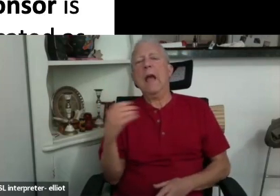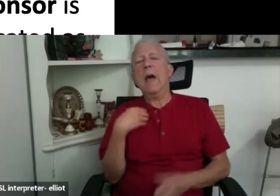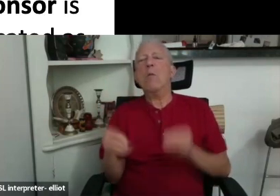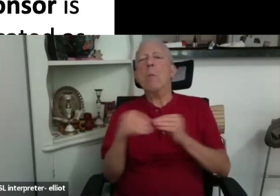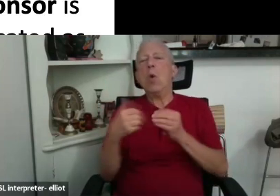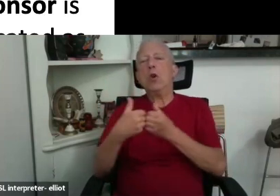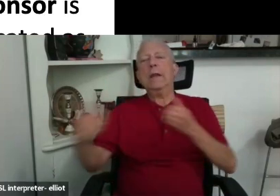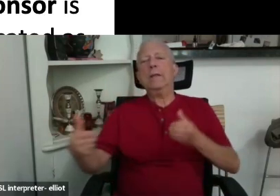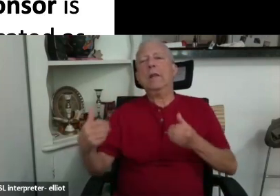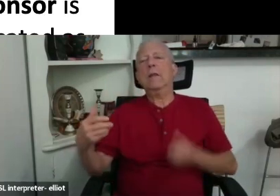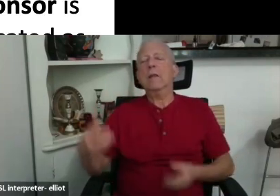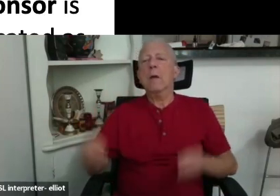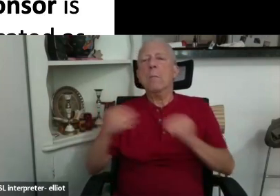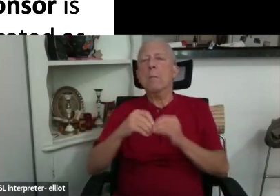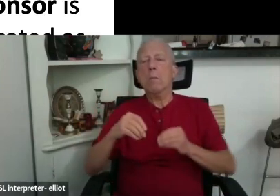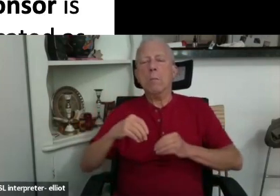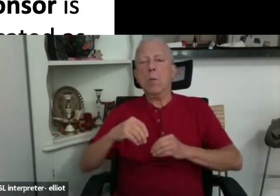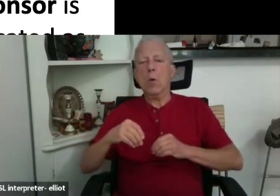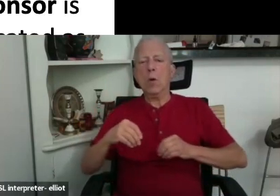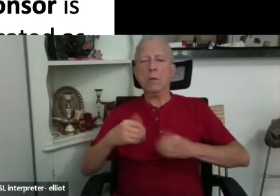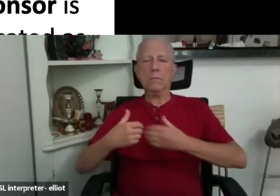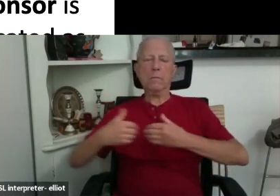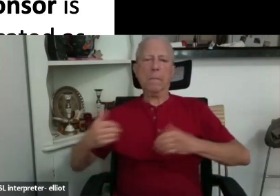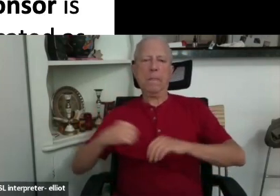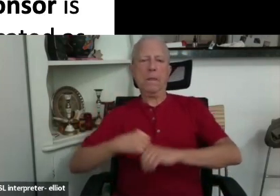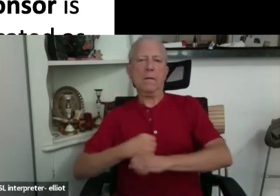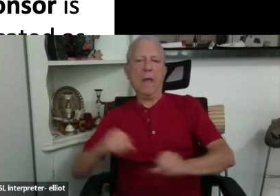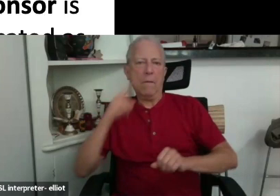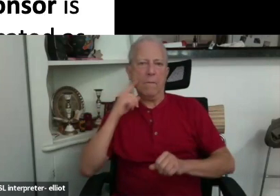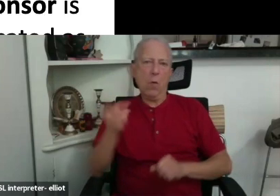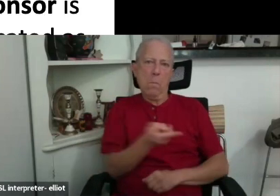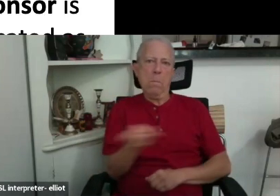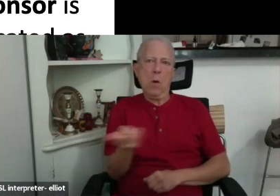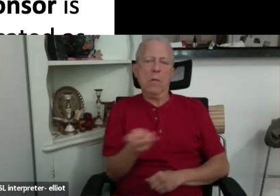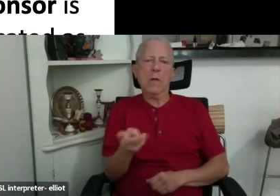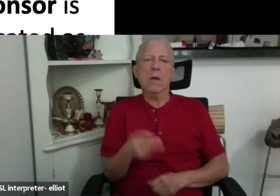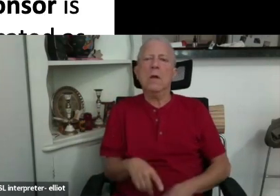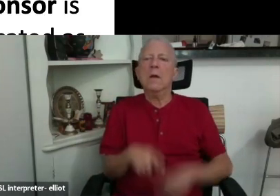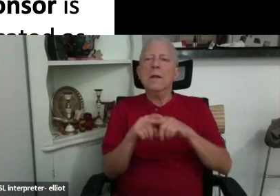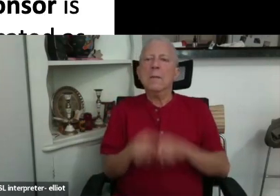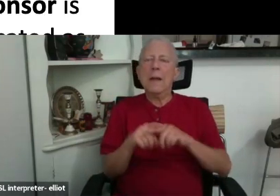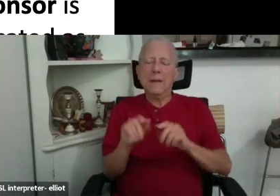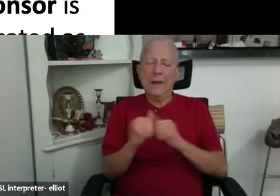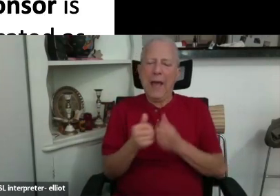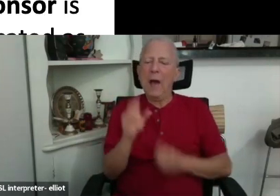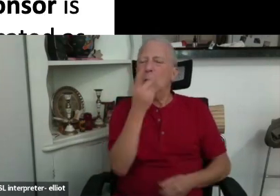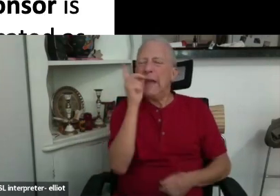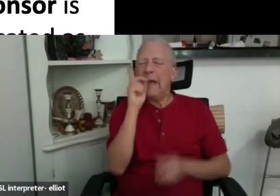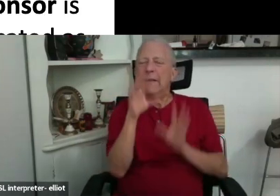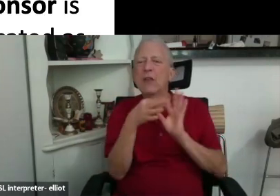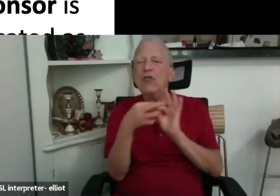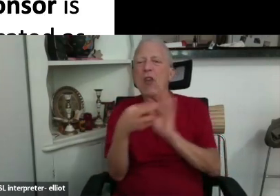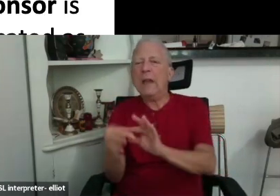insulation between the sponsor and the sponsee, depending on how daisy chaining works, as Mo was talking